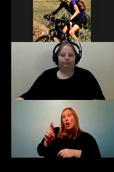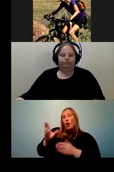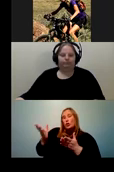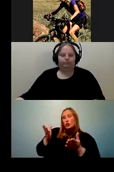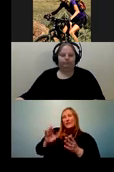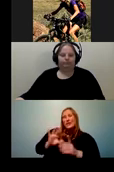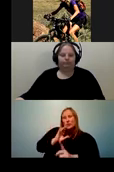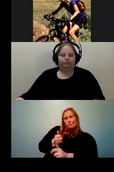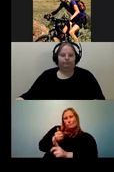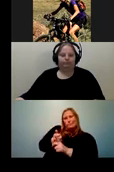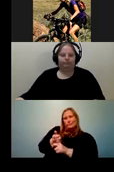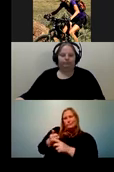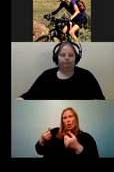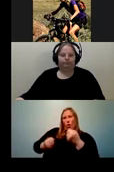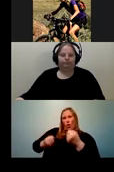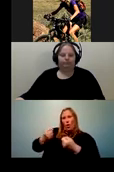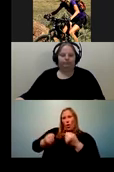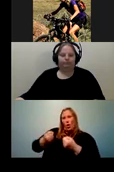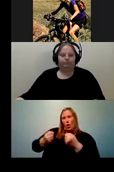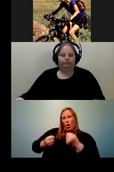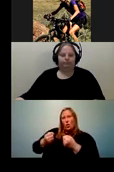car, I believe in